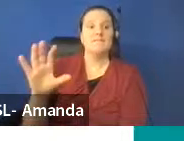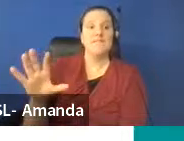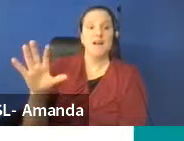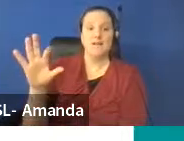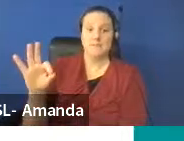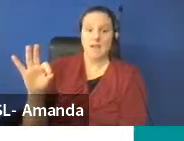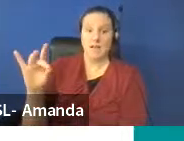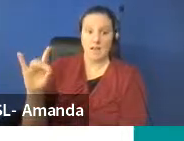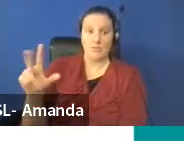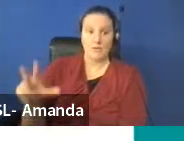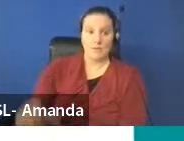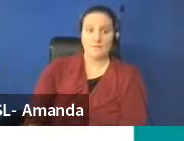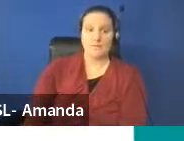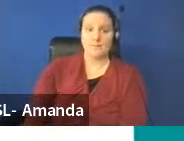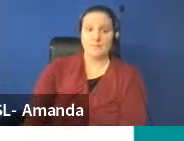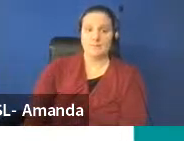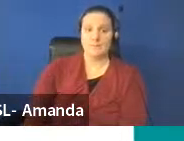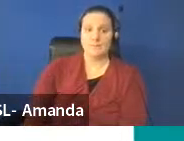986-0940-5983,